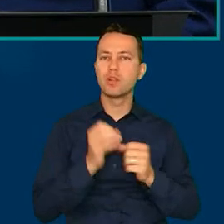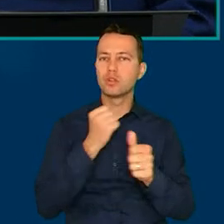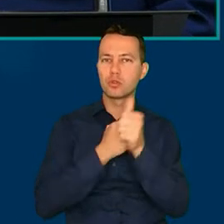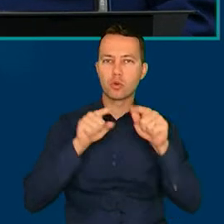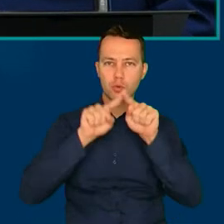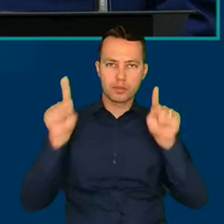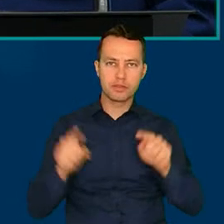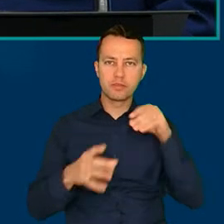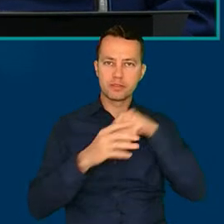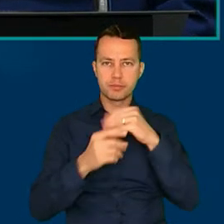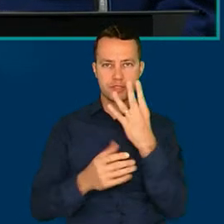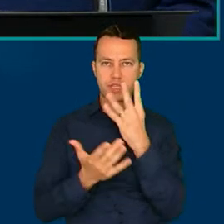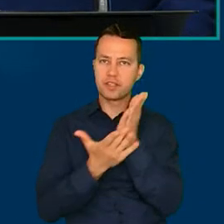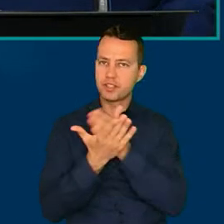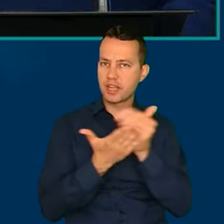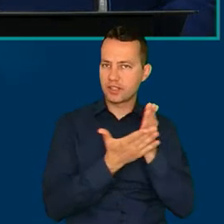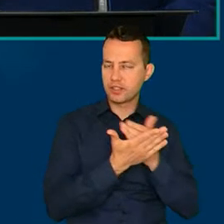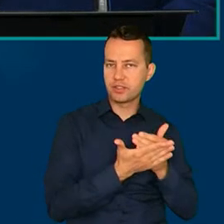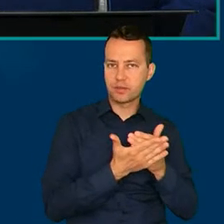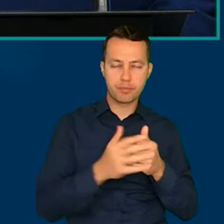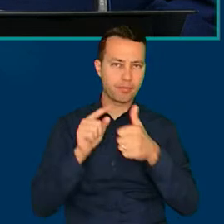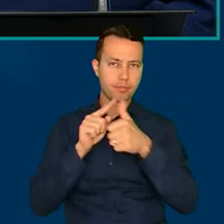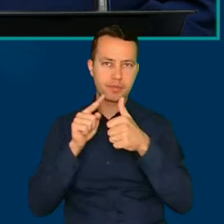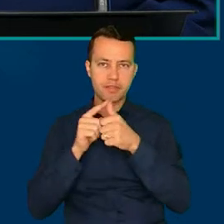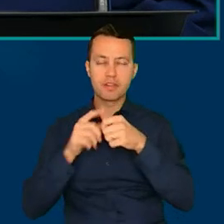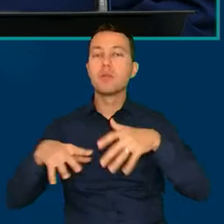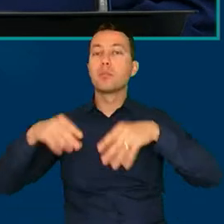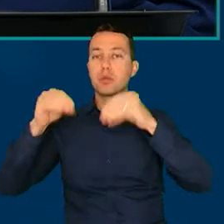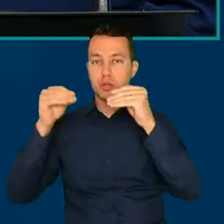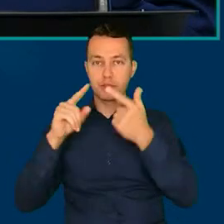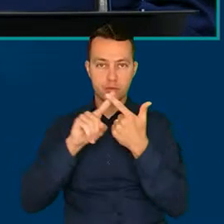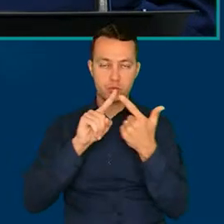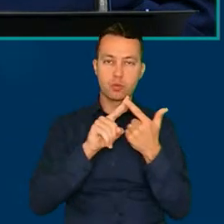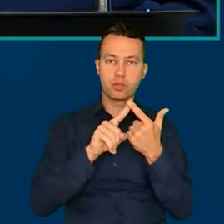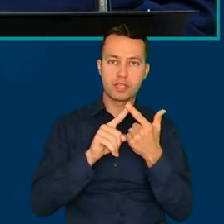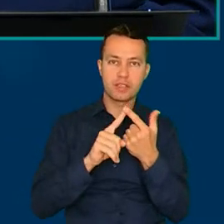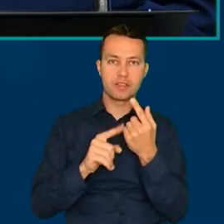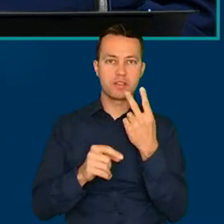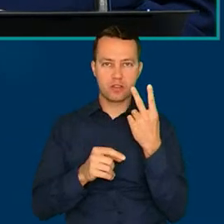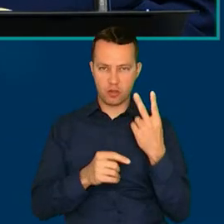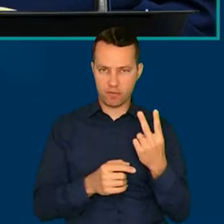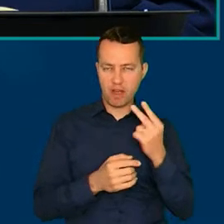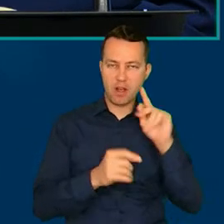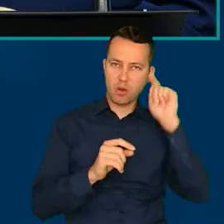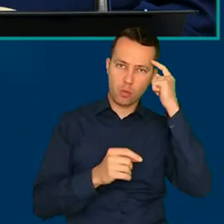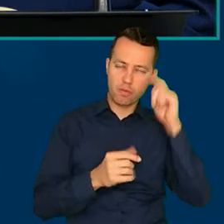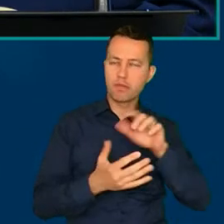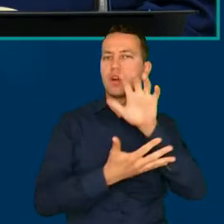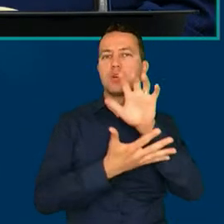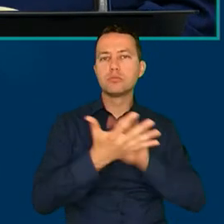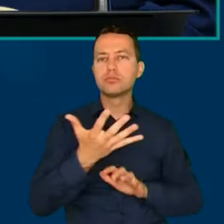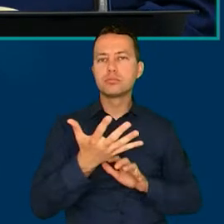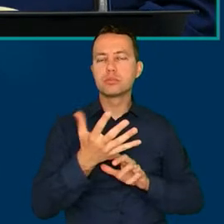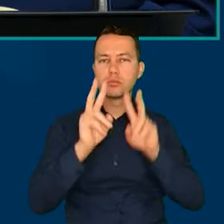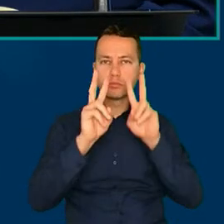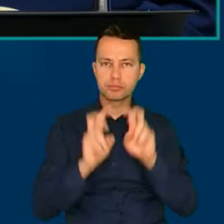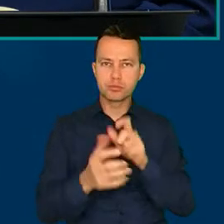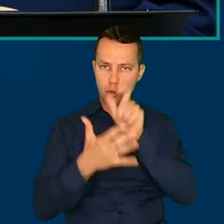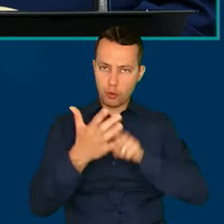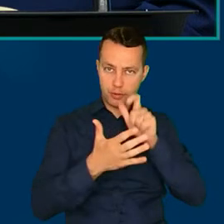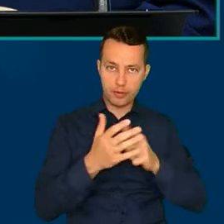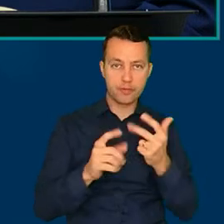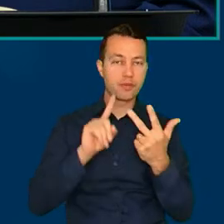the document comprises of several parts. So first, introductions, then we have